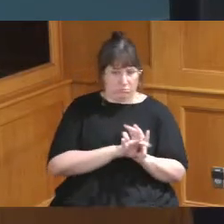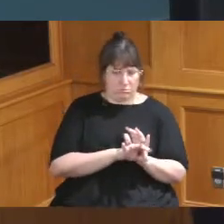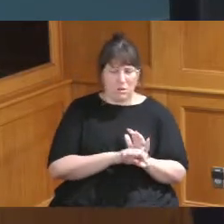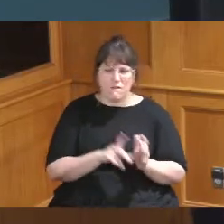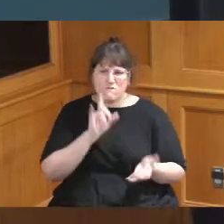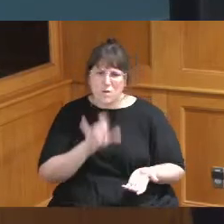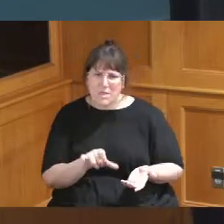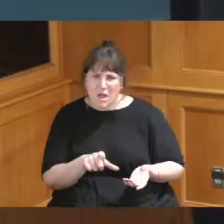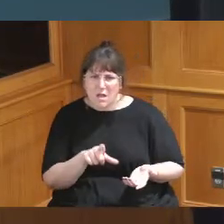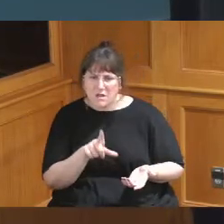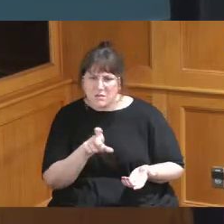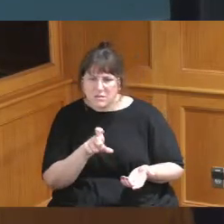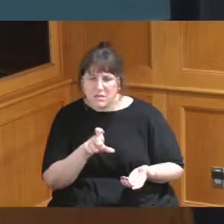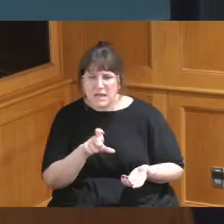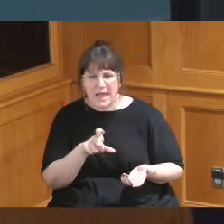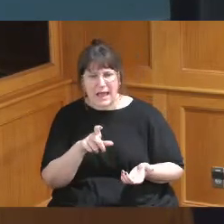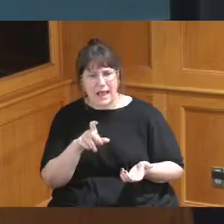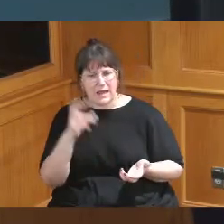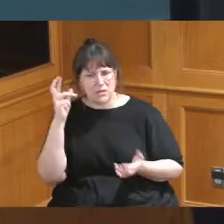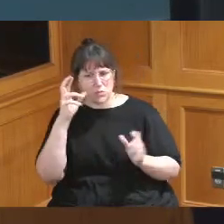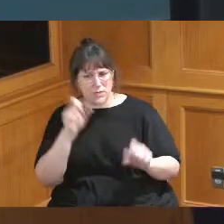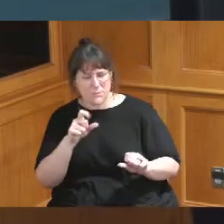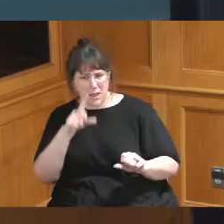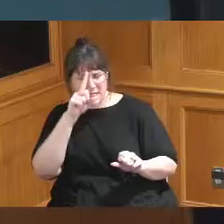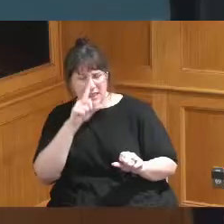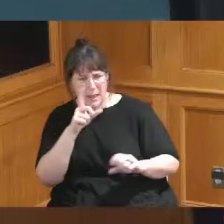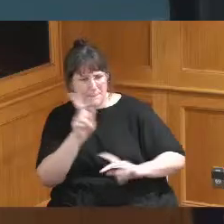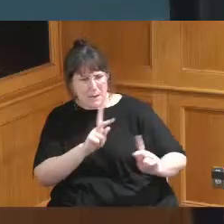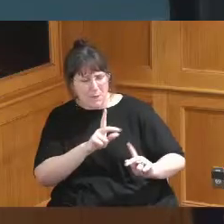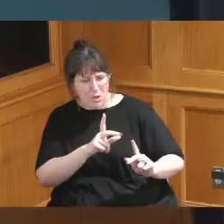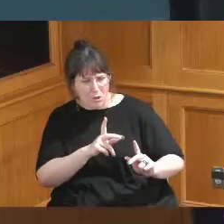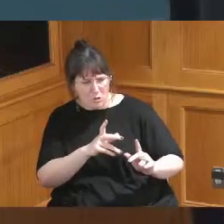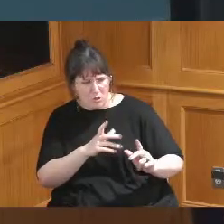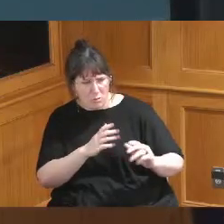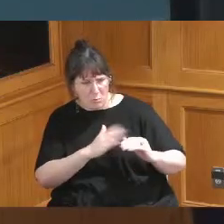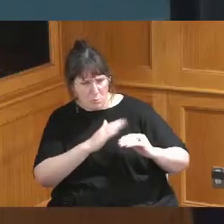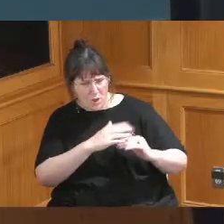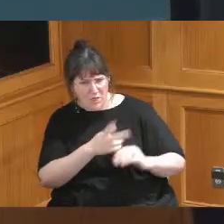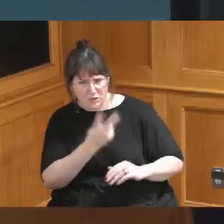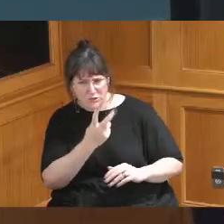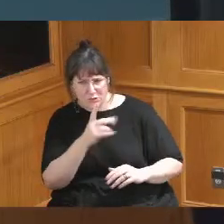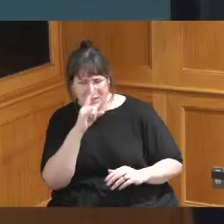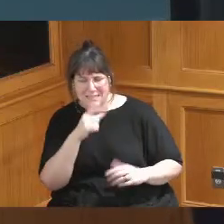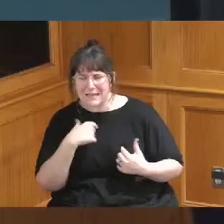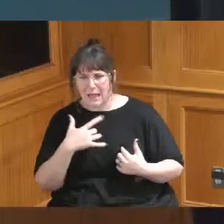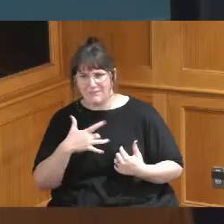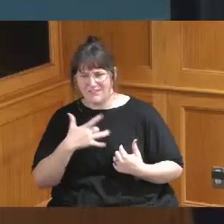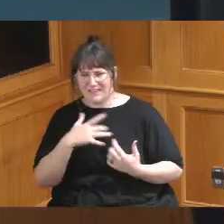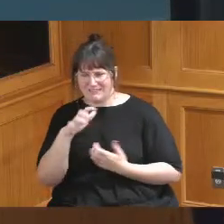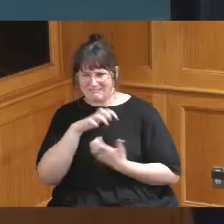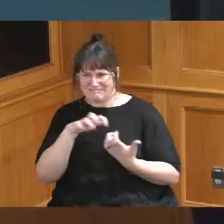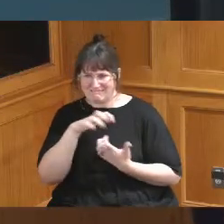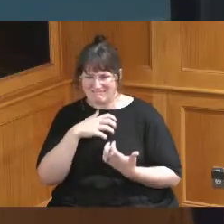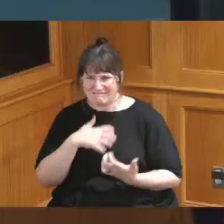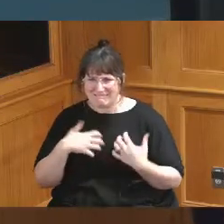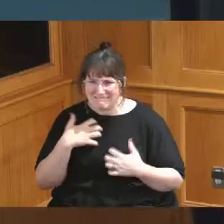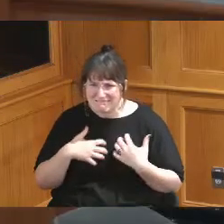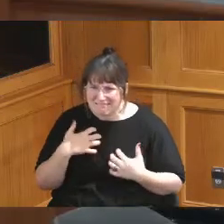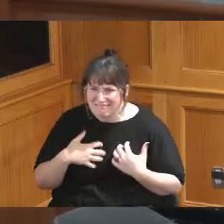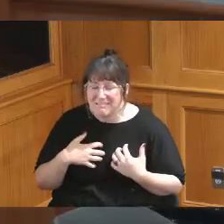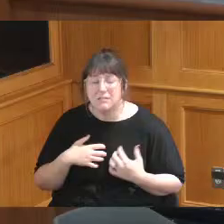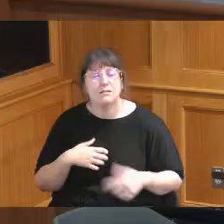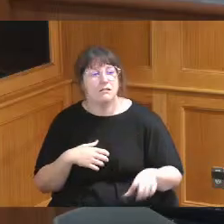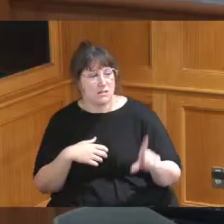question, is it reasonable to think that people are having 2 kids? And I don't know. I have mixed emotions about this one. So under